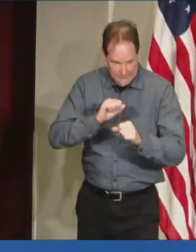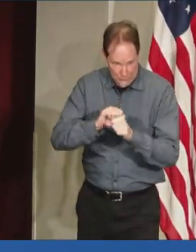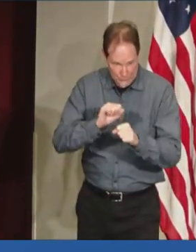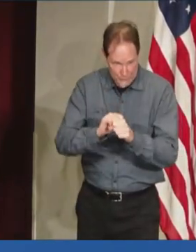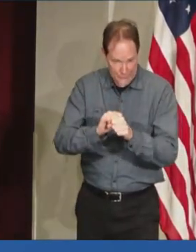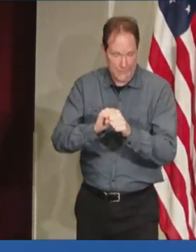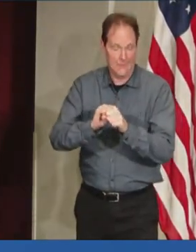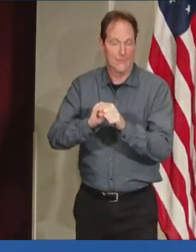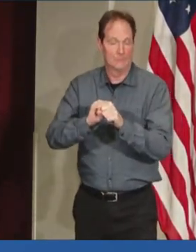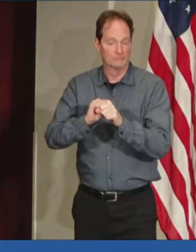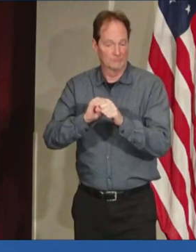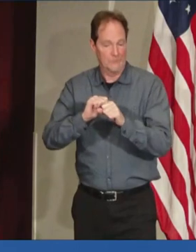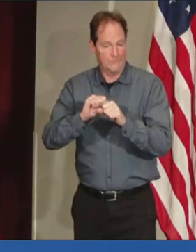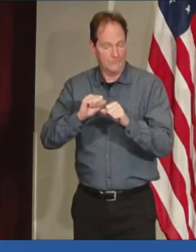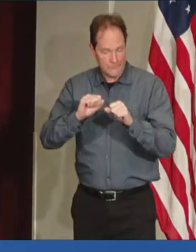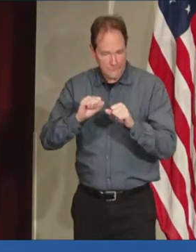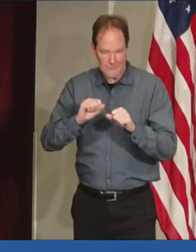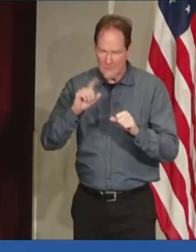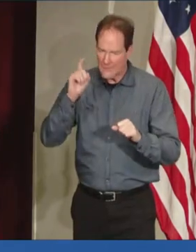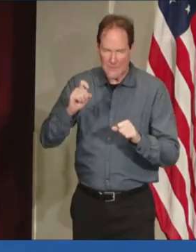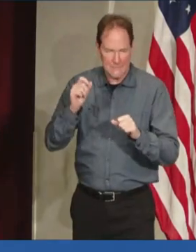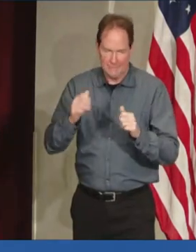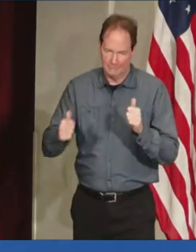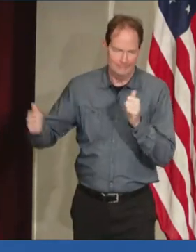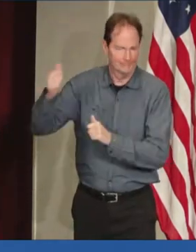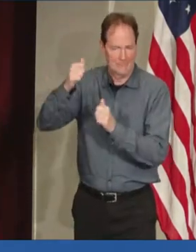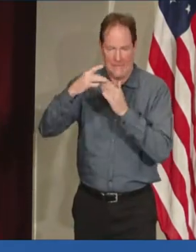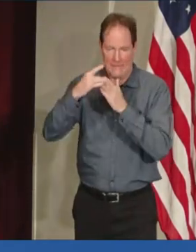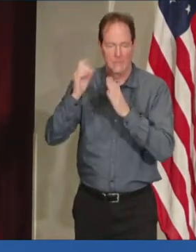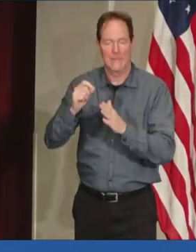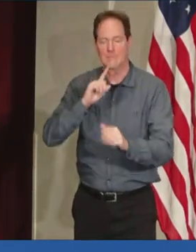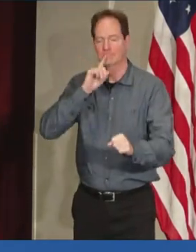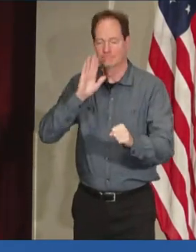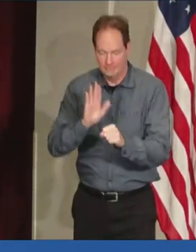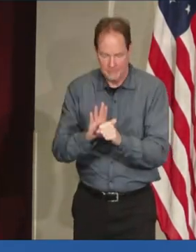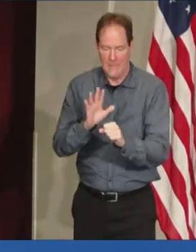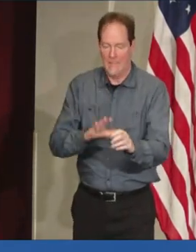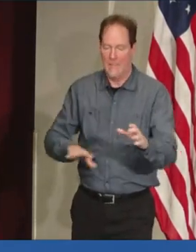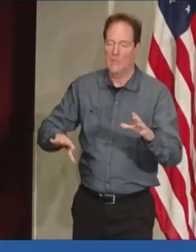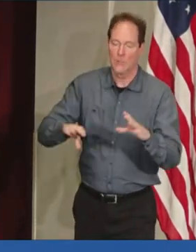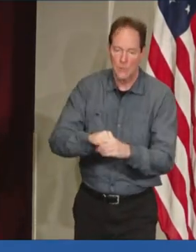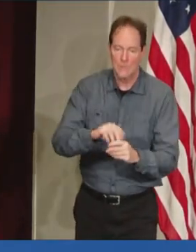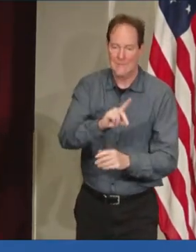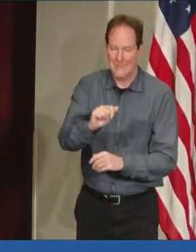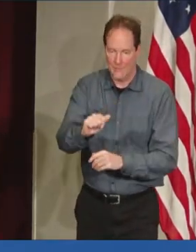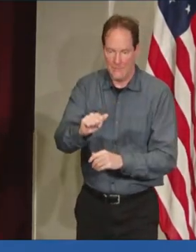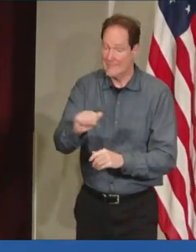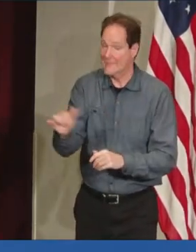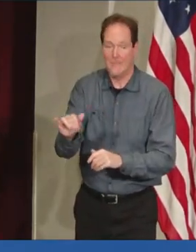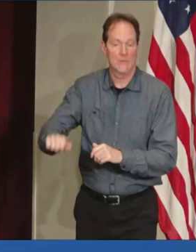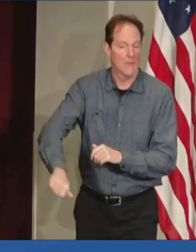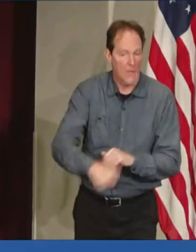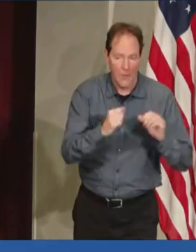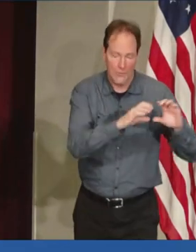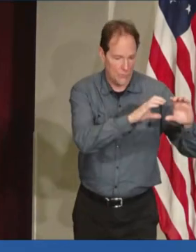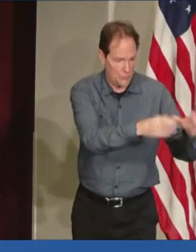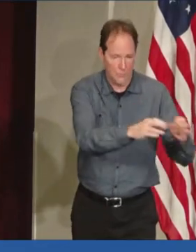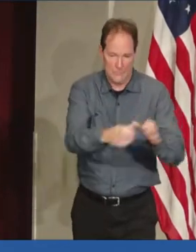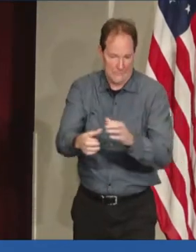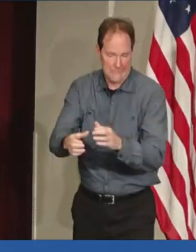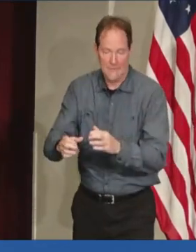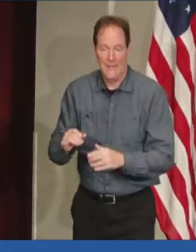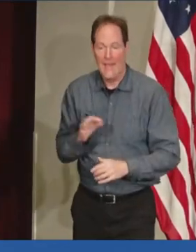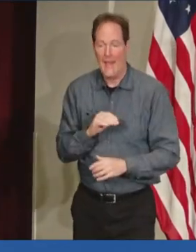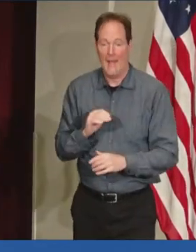done, a commitment to including disability like other groups, and an acknowledgement that if